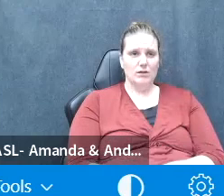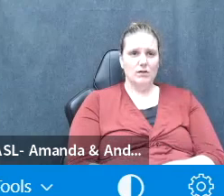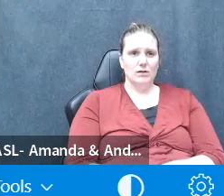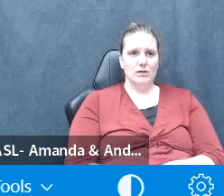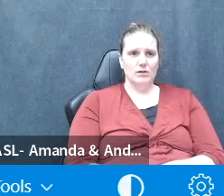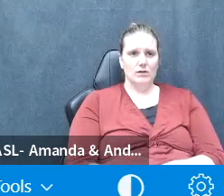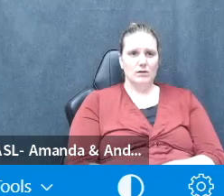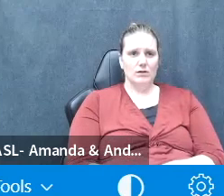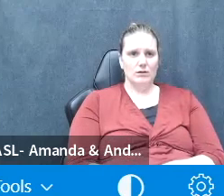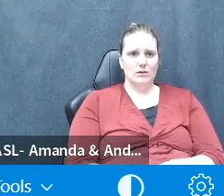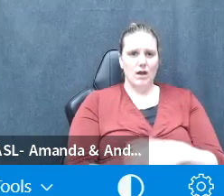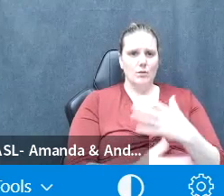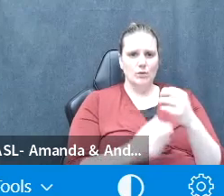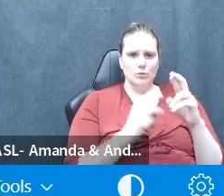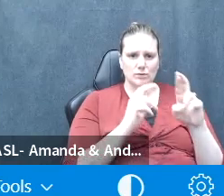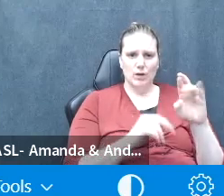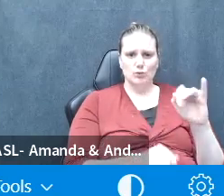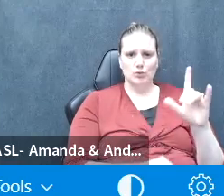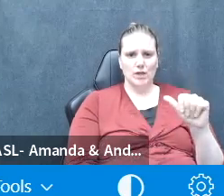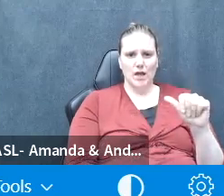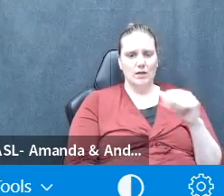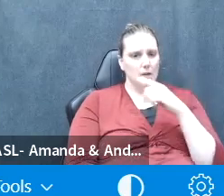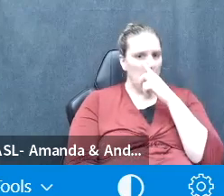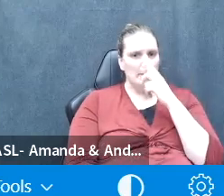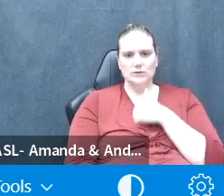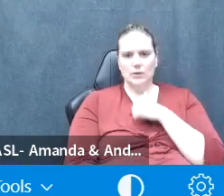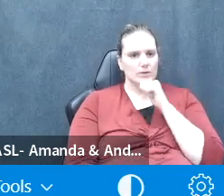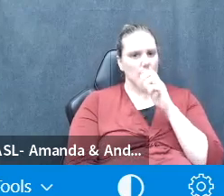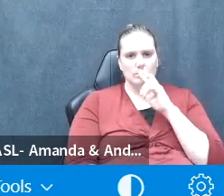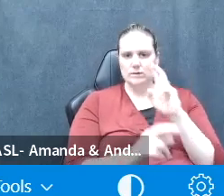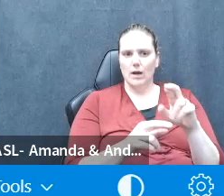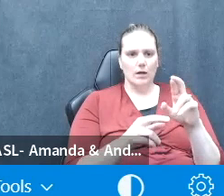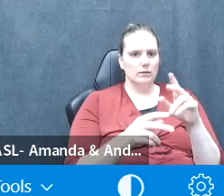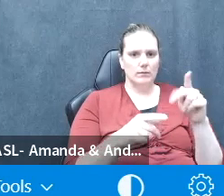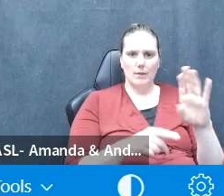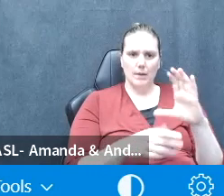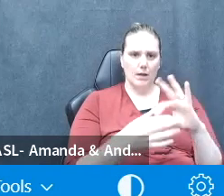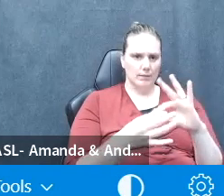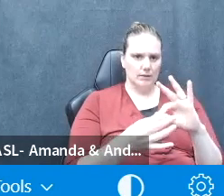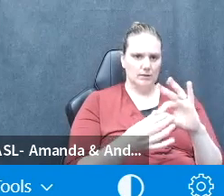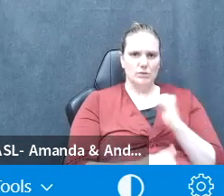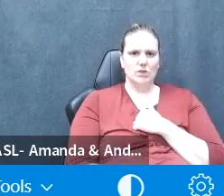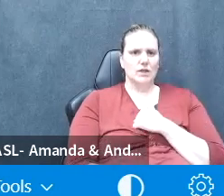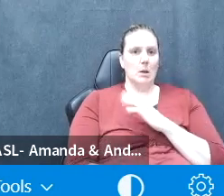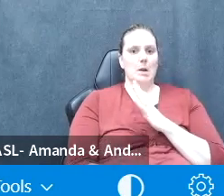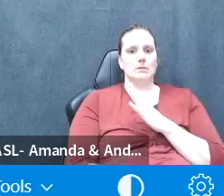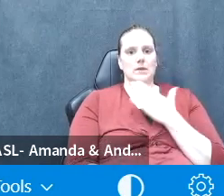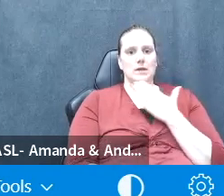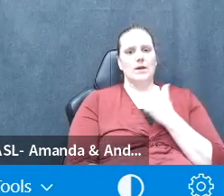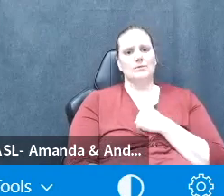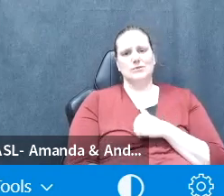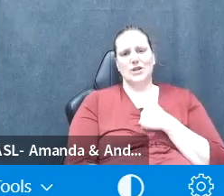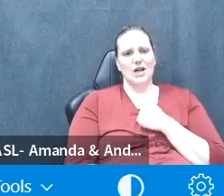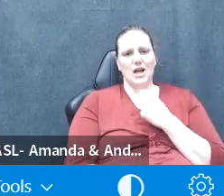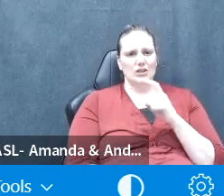just wanted to respond to Julia. Oh, so we don't respond to the public comments. Yeah, thank you so much. And I apologize. I should